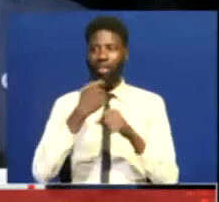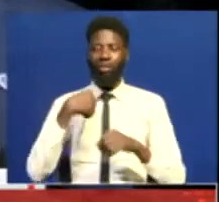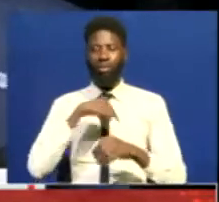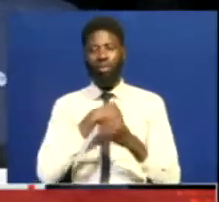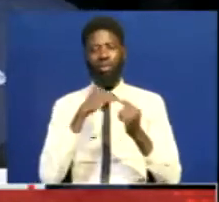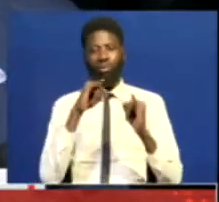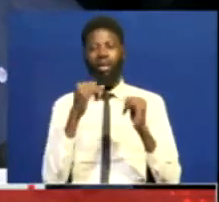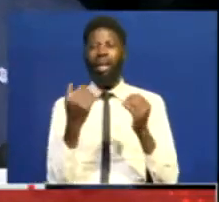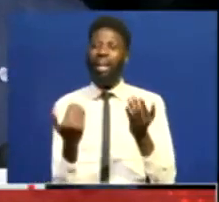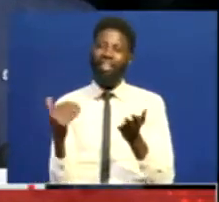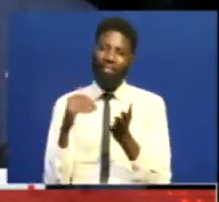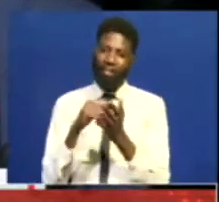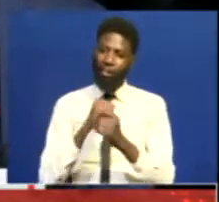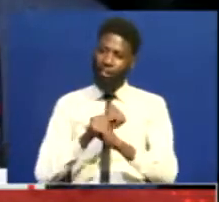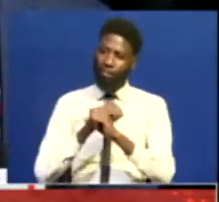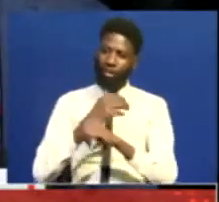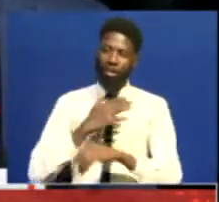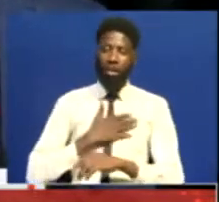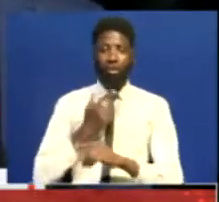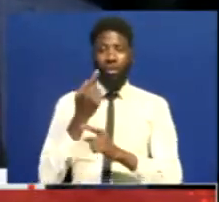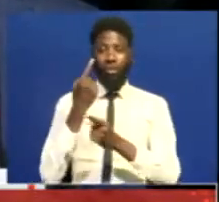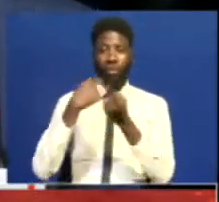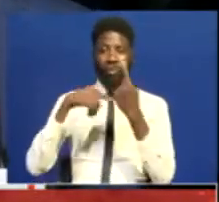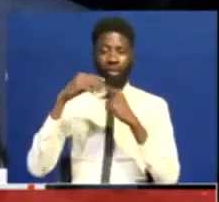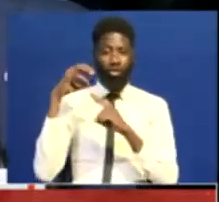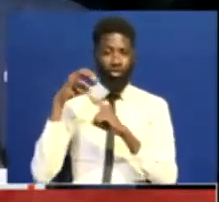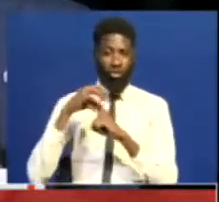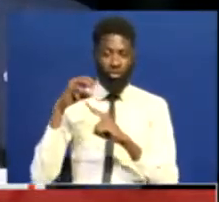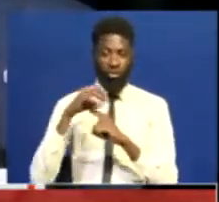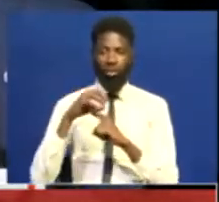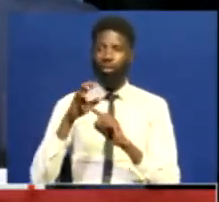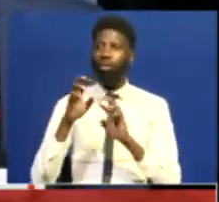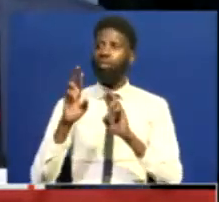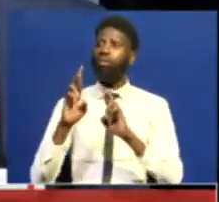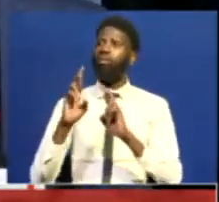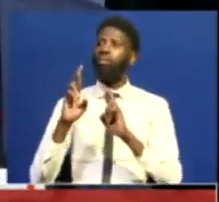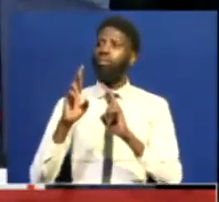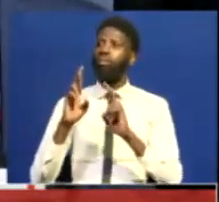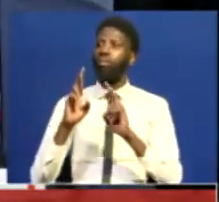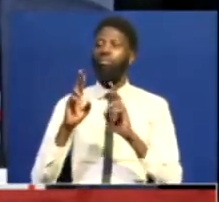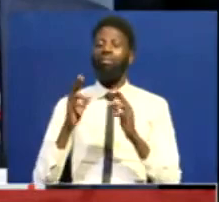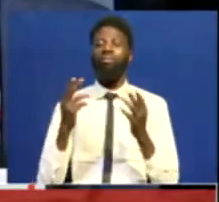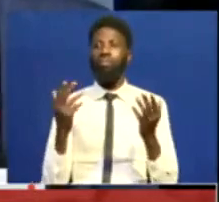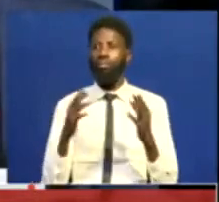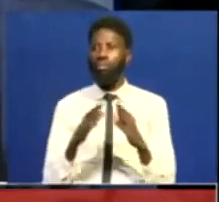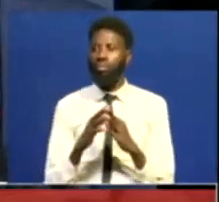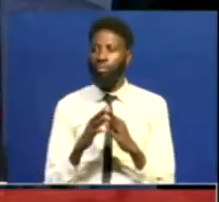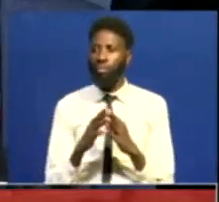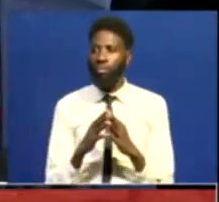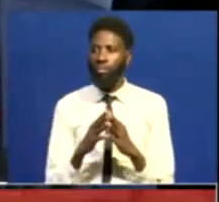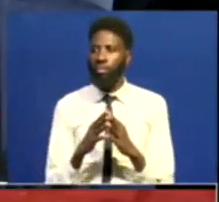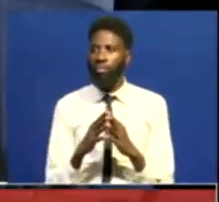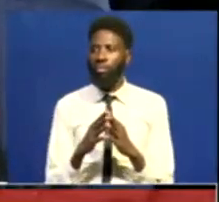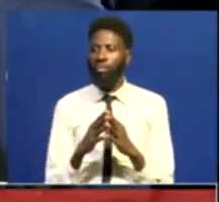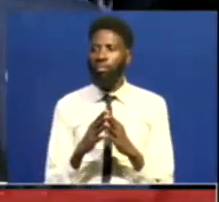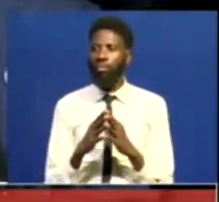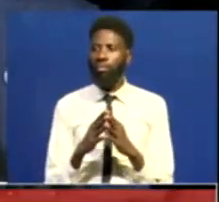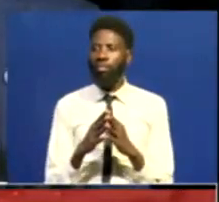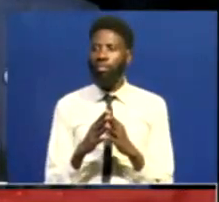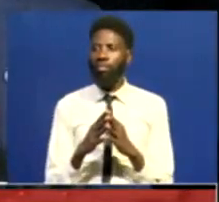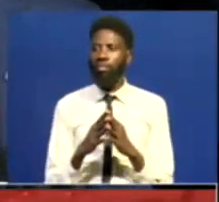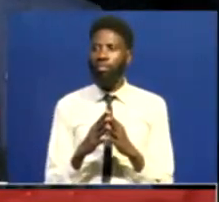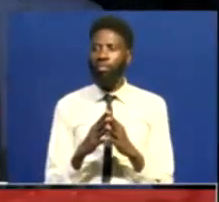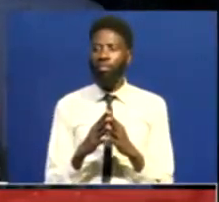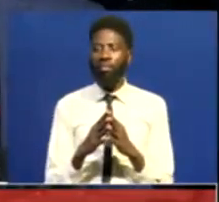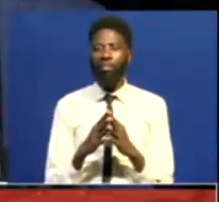again. Hopefully by Safari we should upgrade our car.